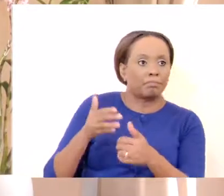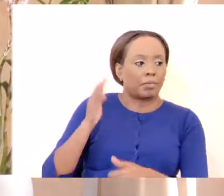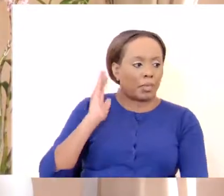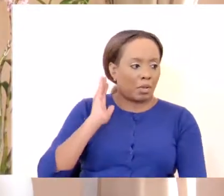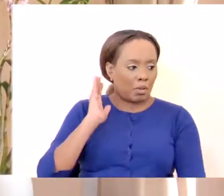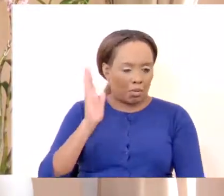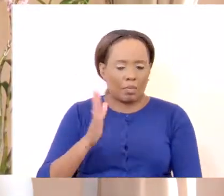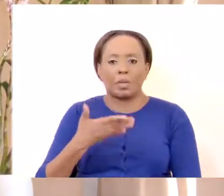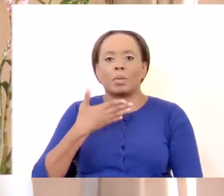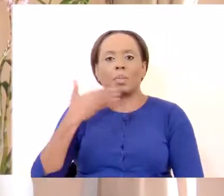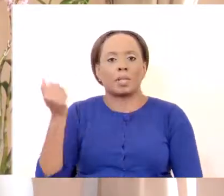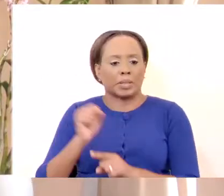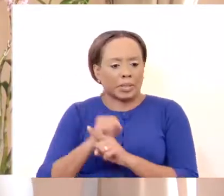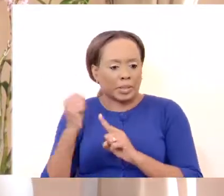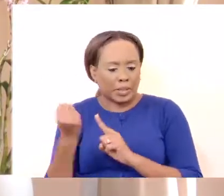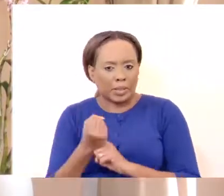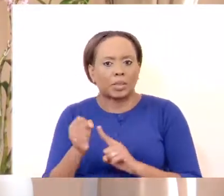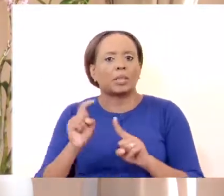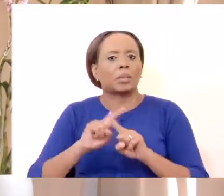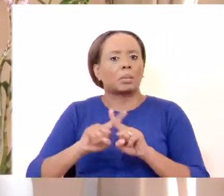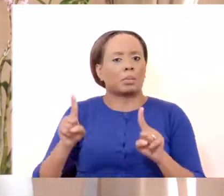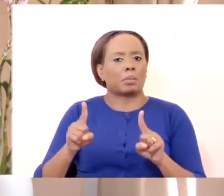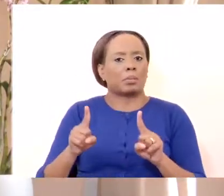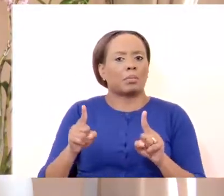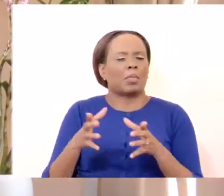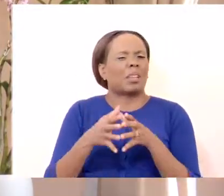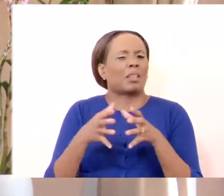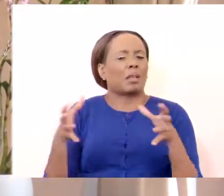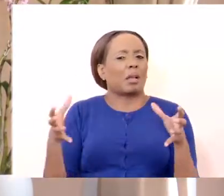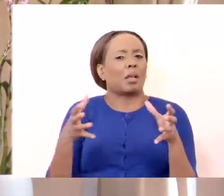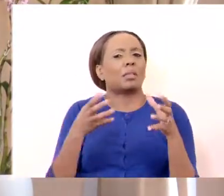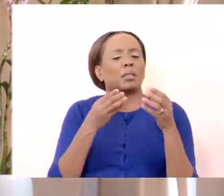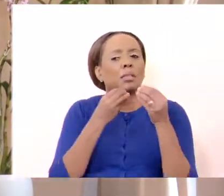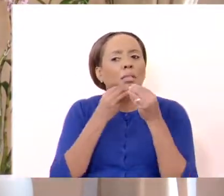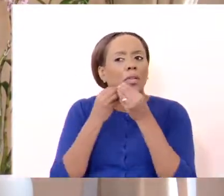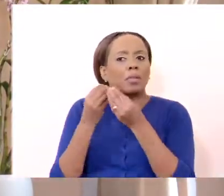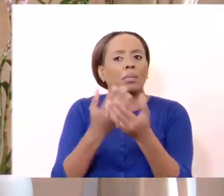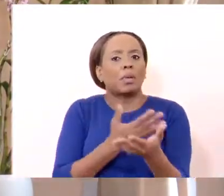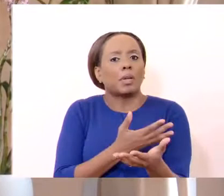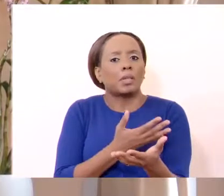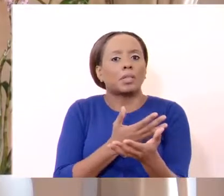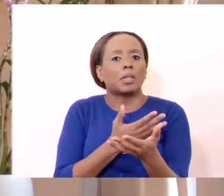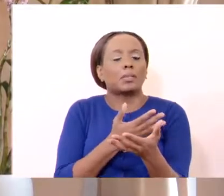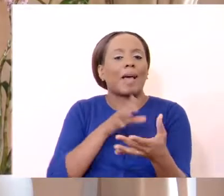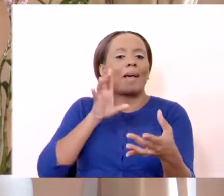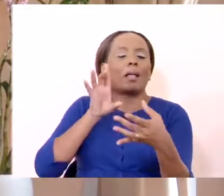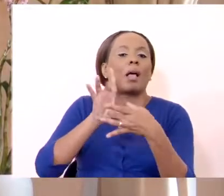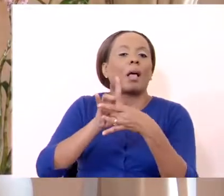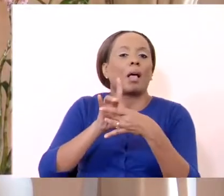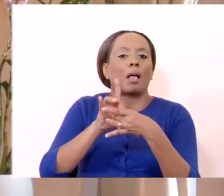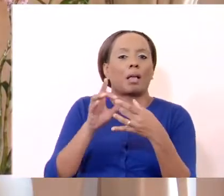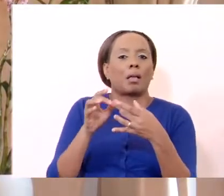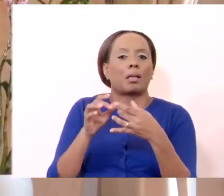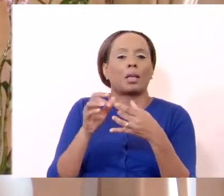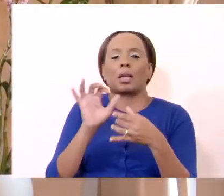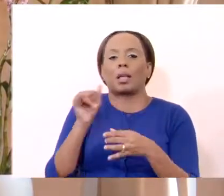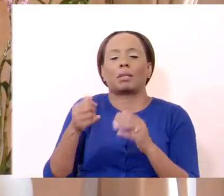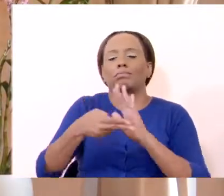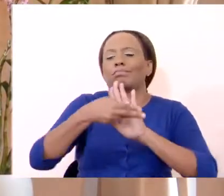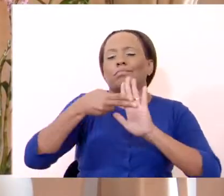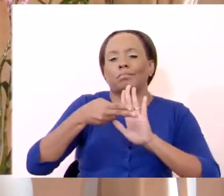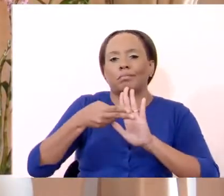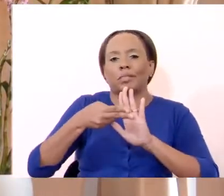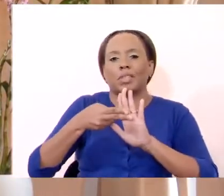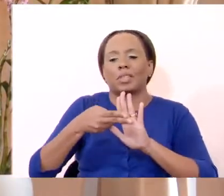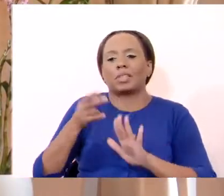of it had to do with the accompanying information with the samples that sometimes really made it difficult to